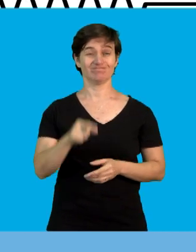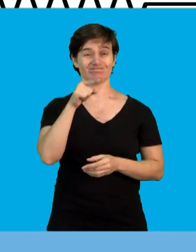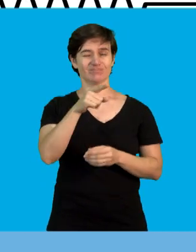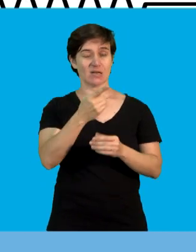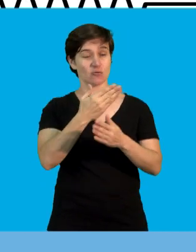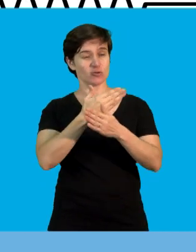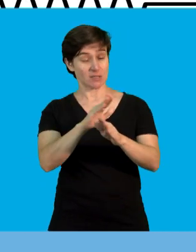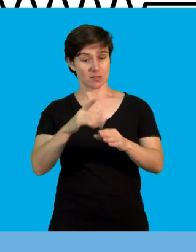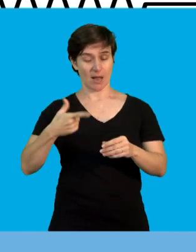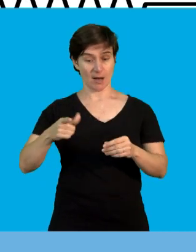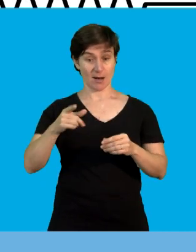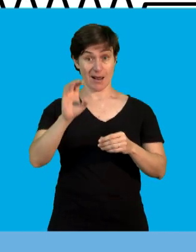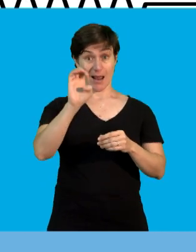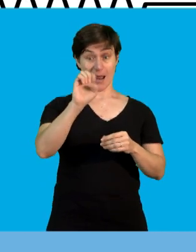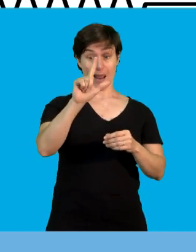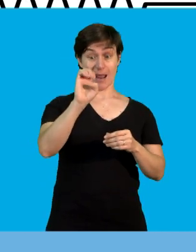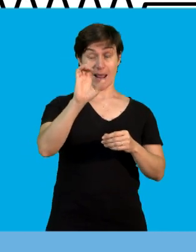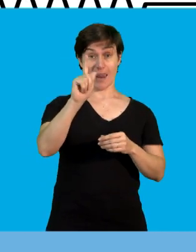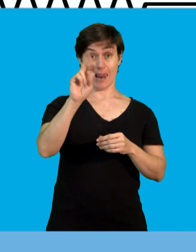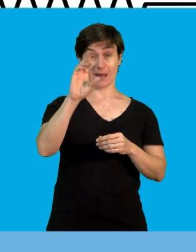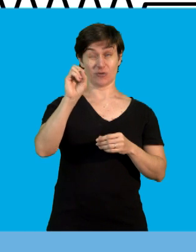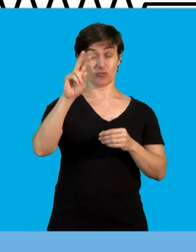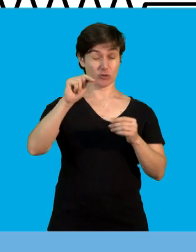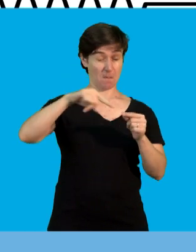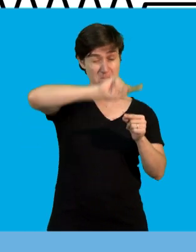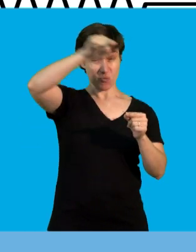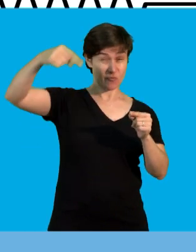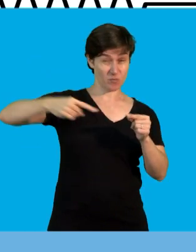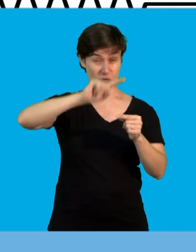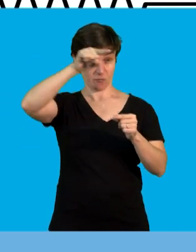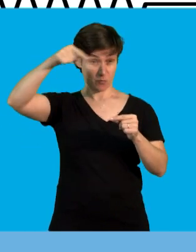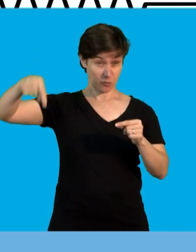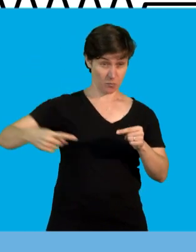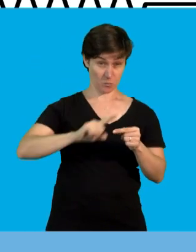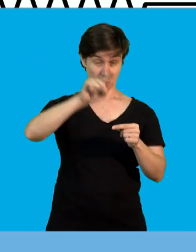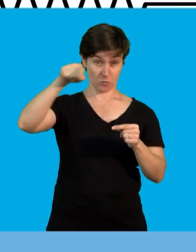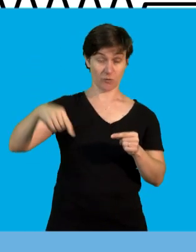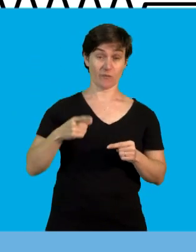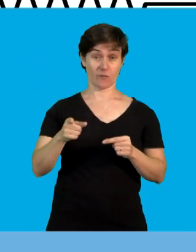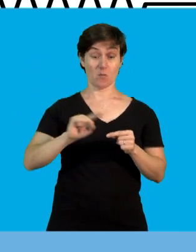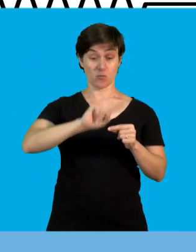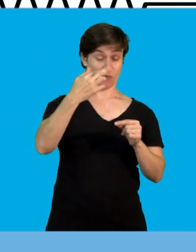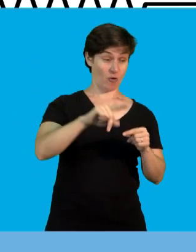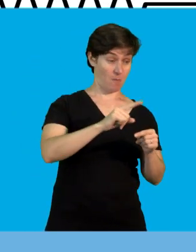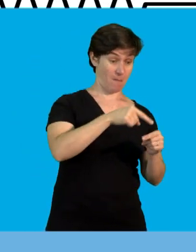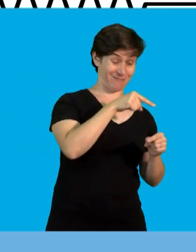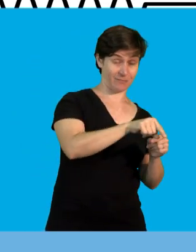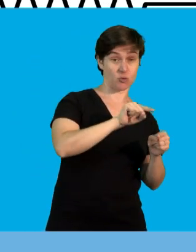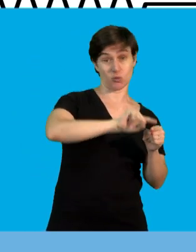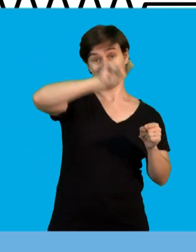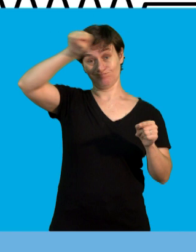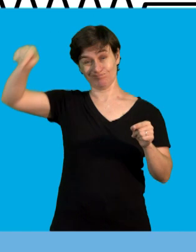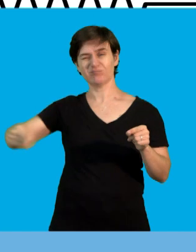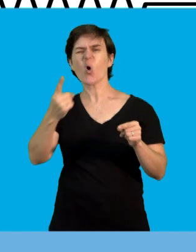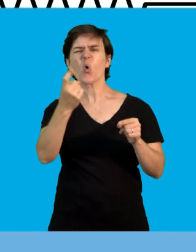to resist the movement of electrons, as we have said. Now these electrons, that's now when the electrons are moving from one point to the other. We